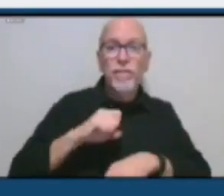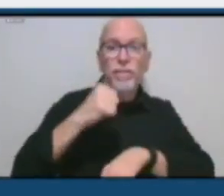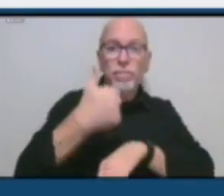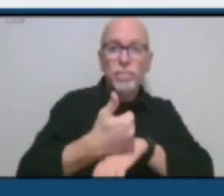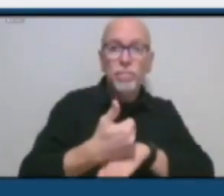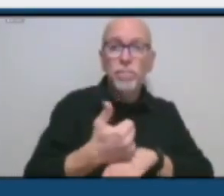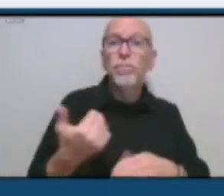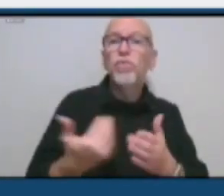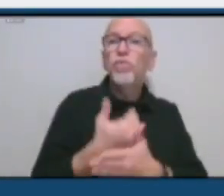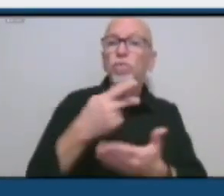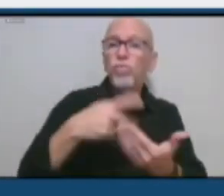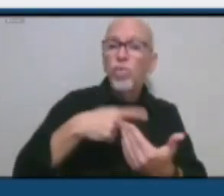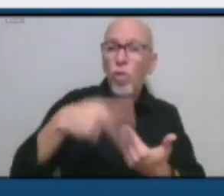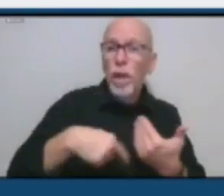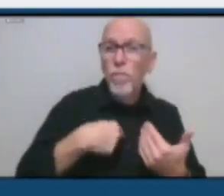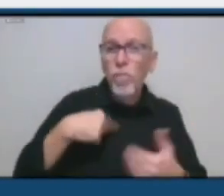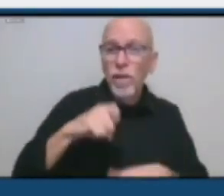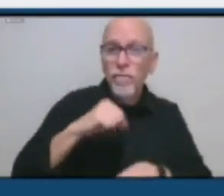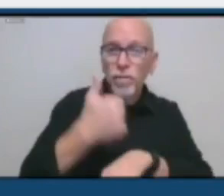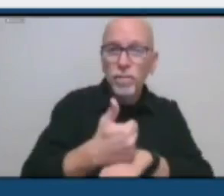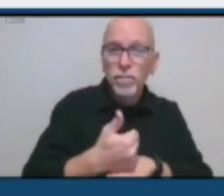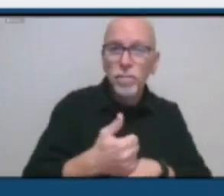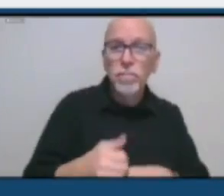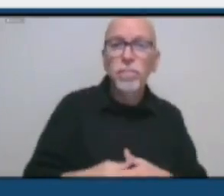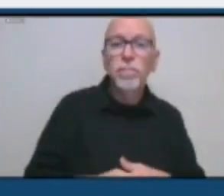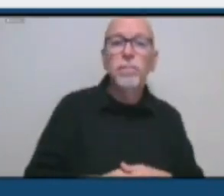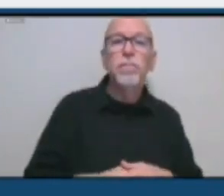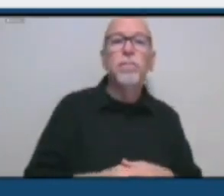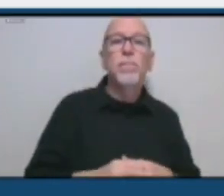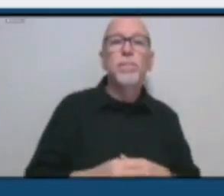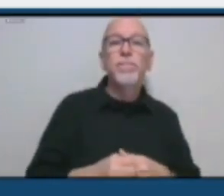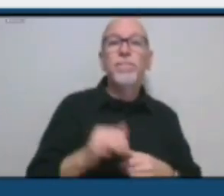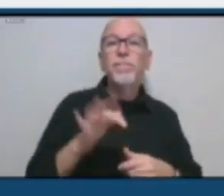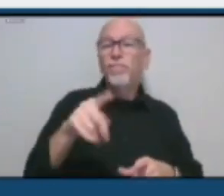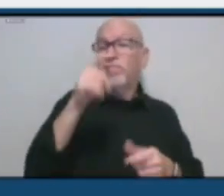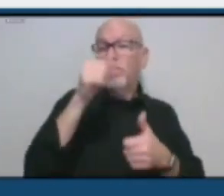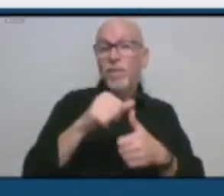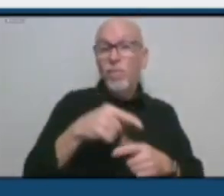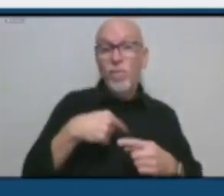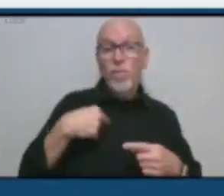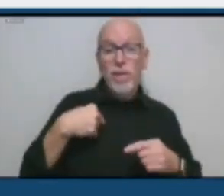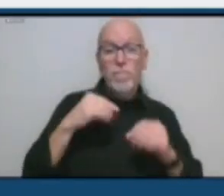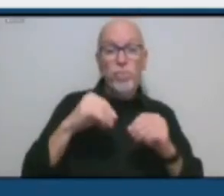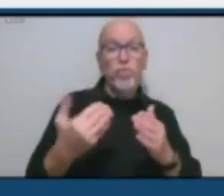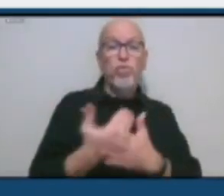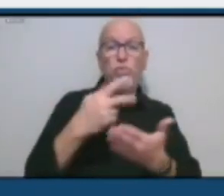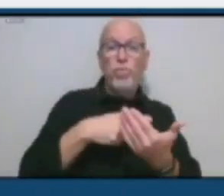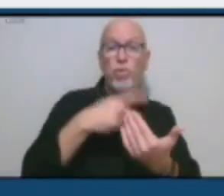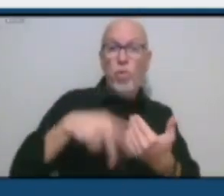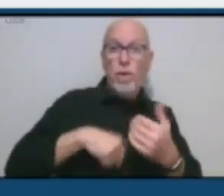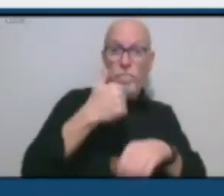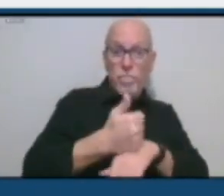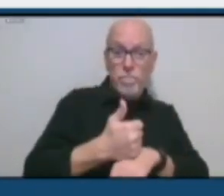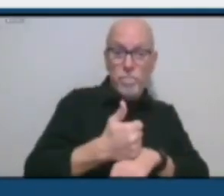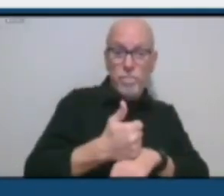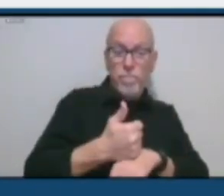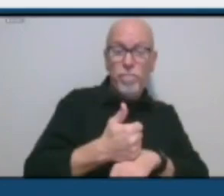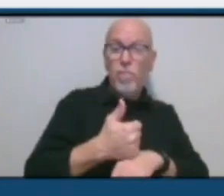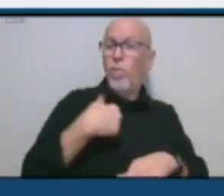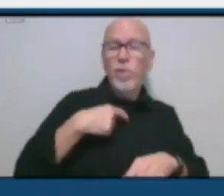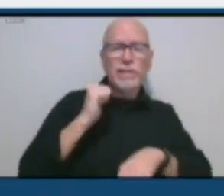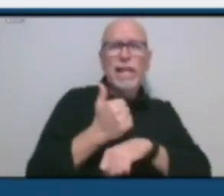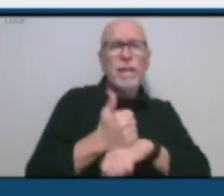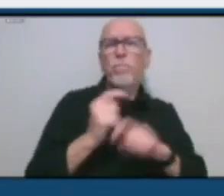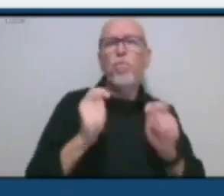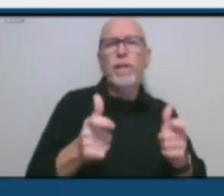new programs that we had to put in place. As you recall, when we put those new programs in place, we did them pretty quickly. We did them in